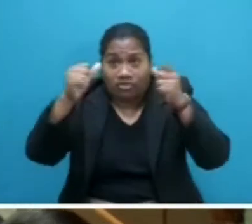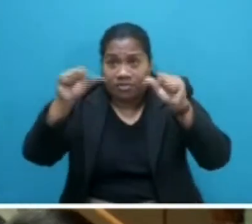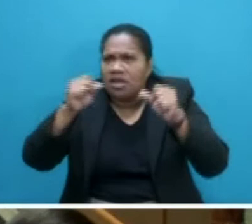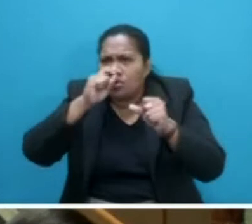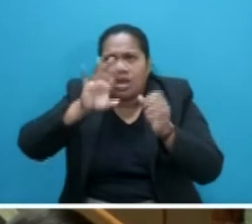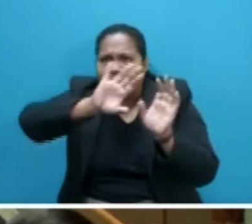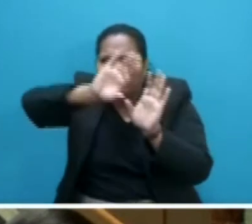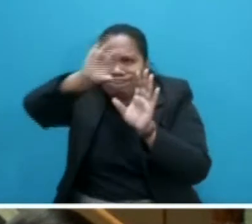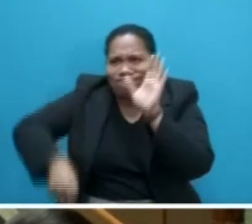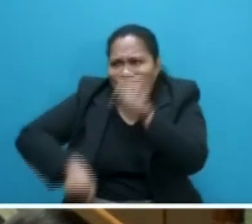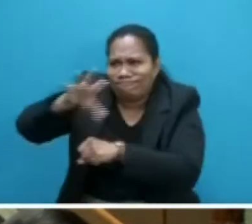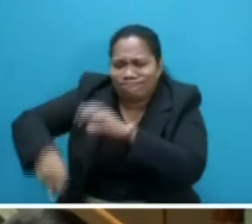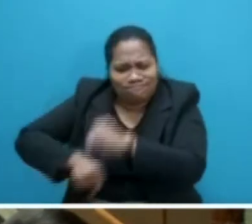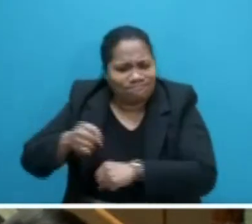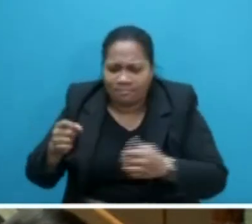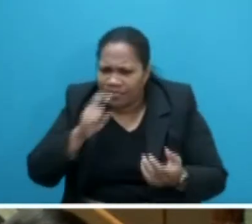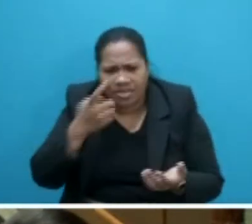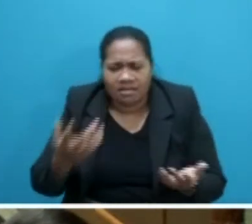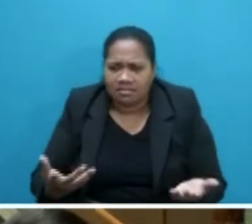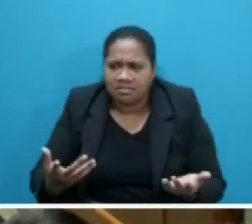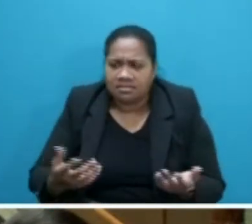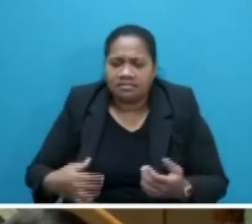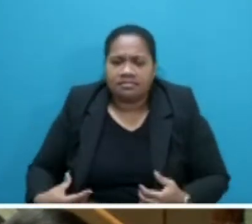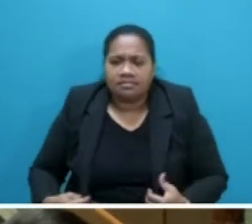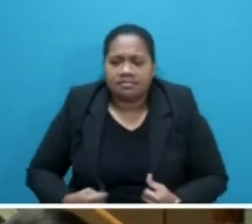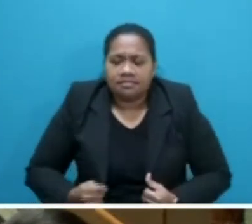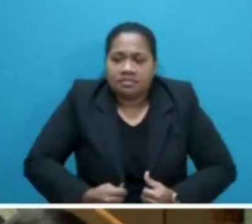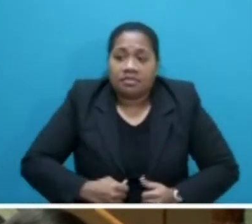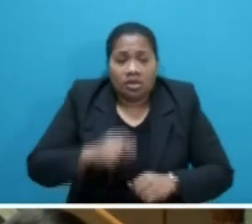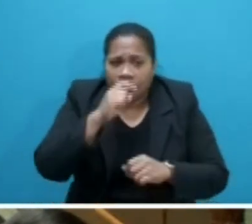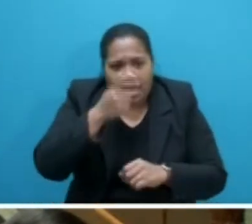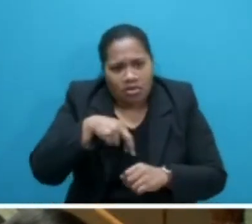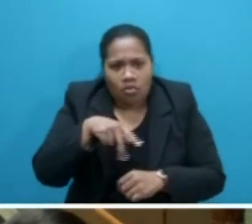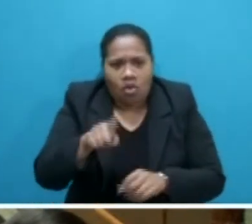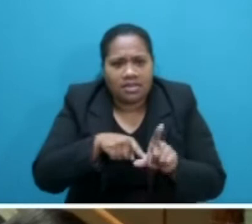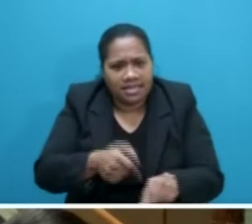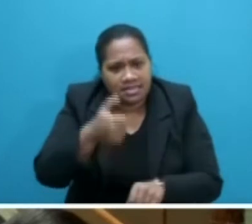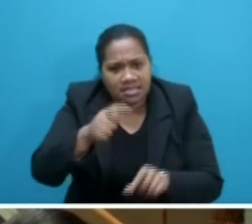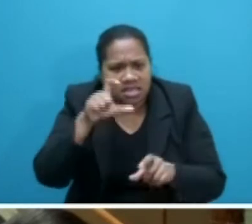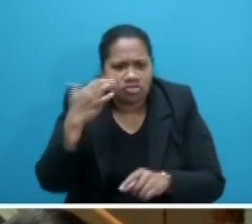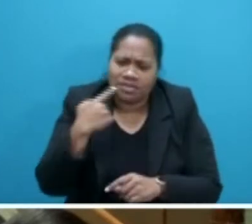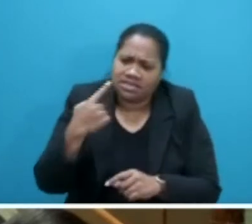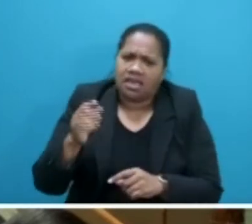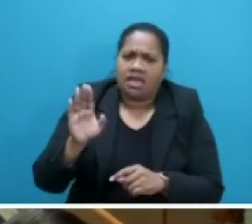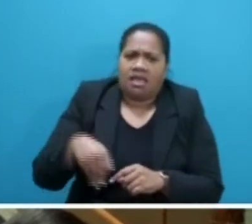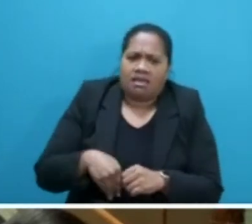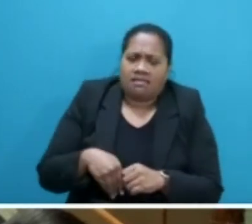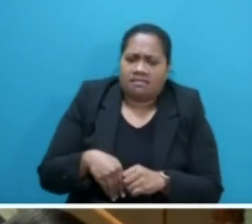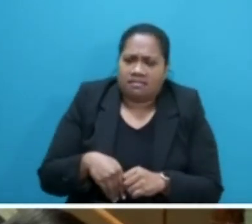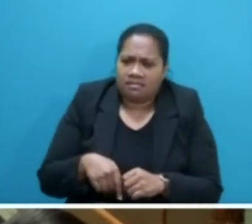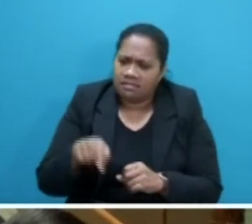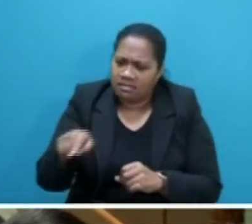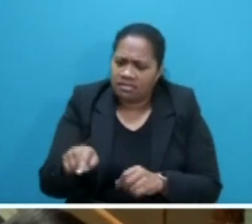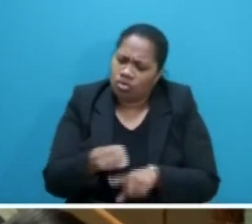national identities. You cannot walk into a Year 6 classroom and tell those young folks they